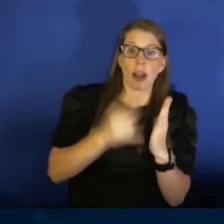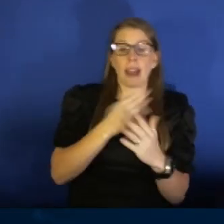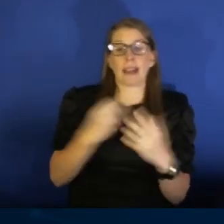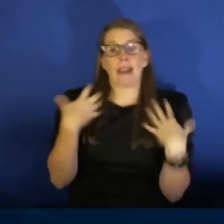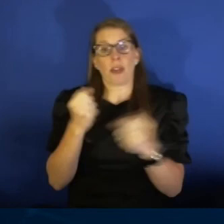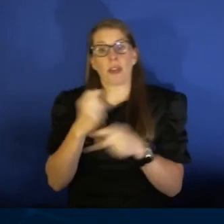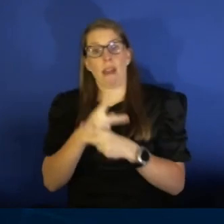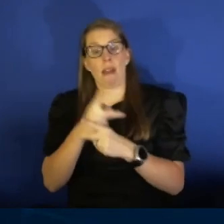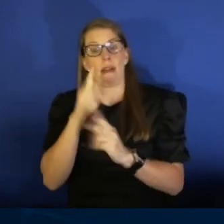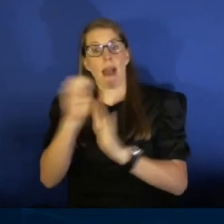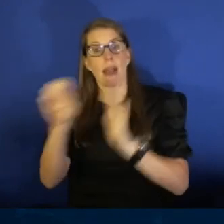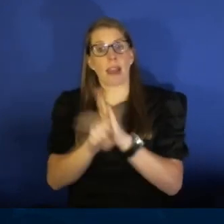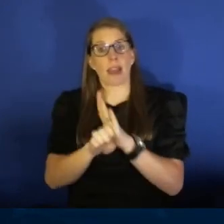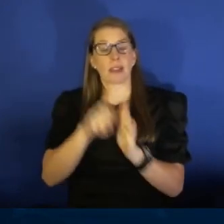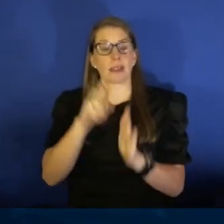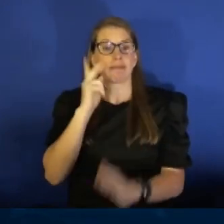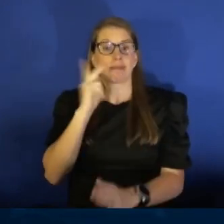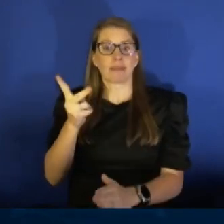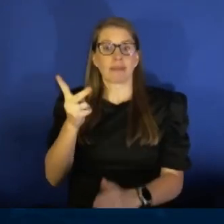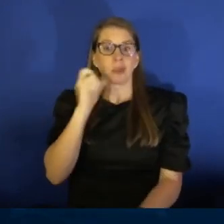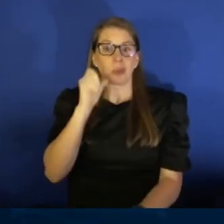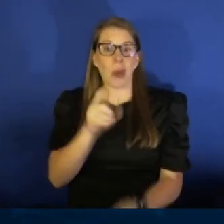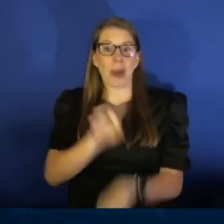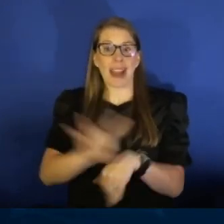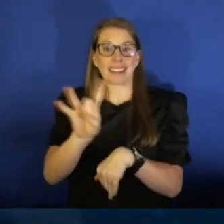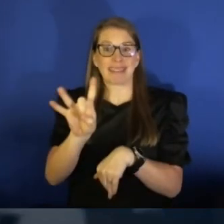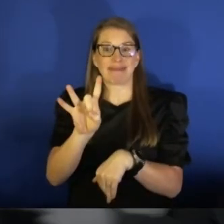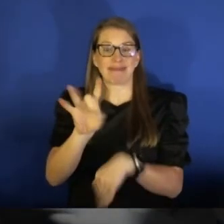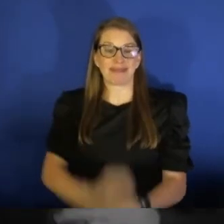8 on these social media channels.